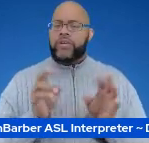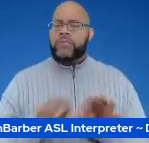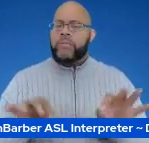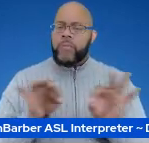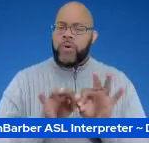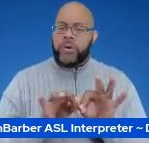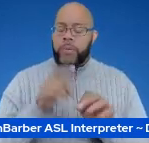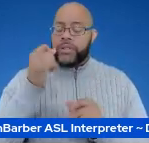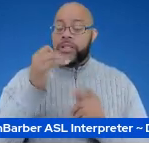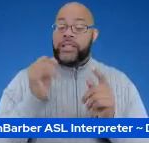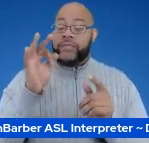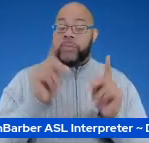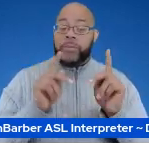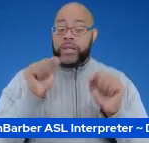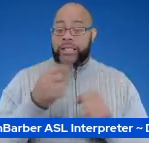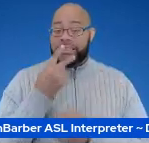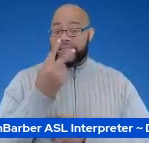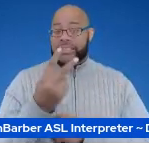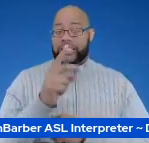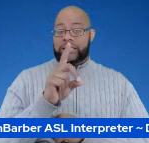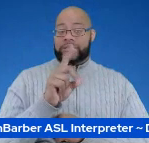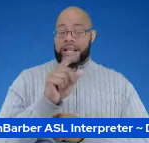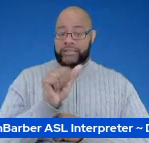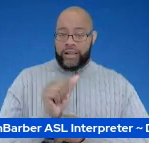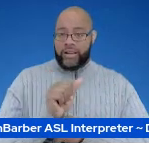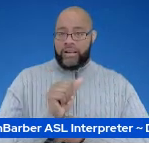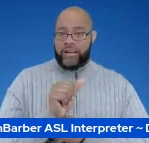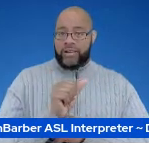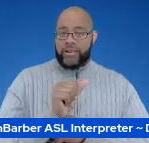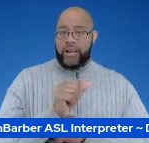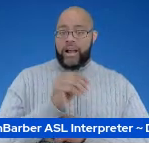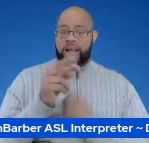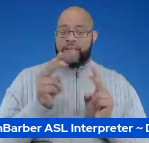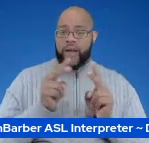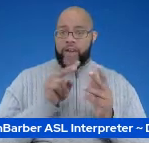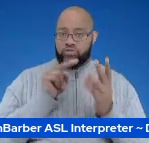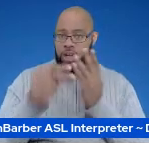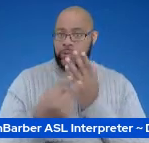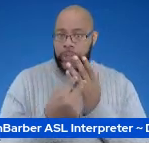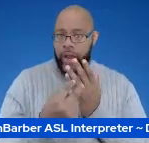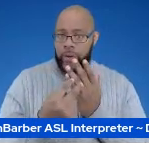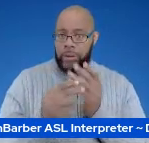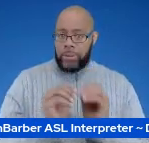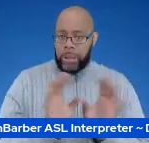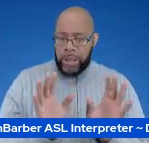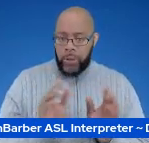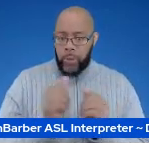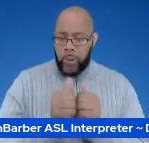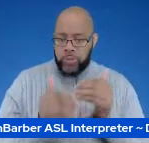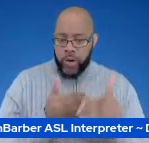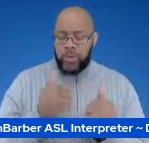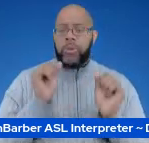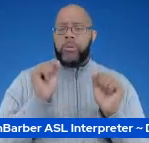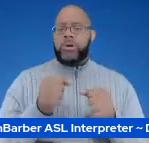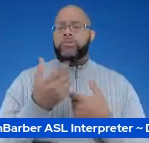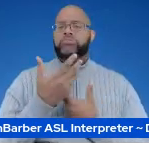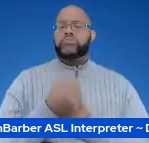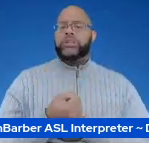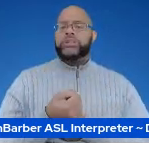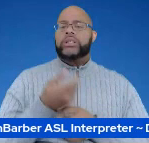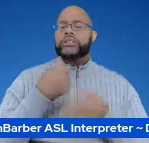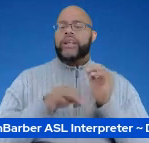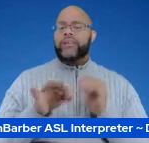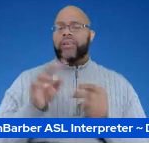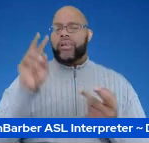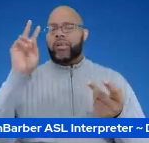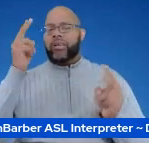if people can see data and it's very transparent with the processes, then there could be trust rather than the mistrust